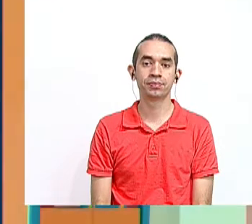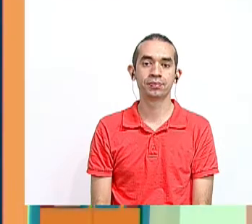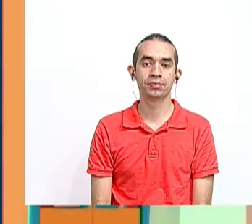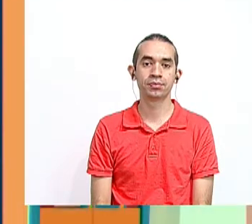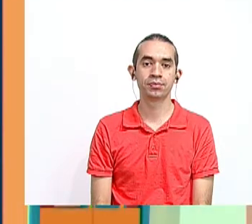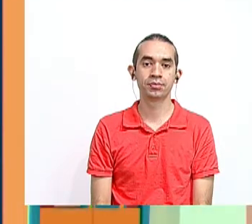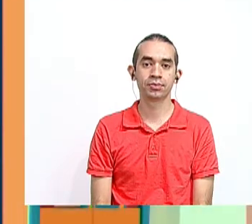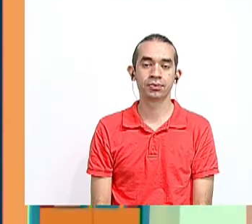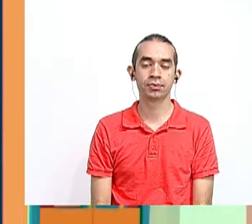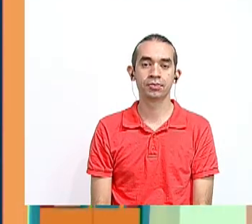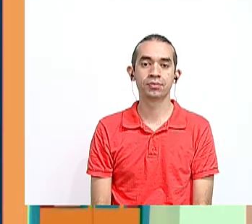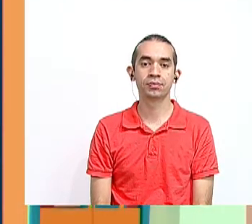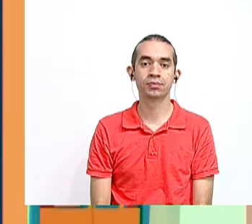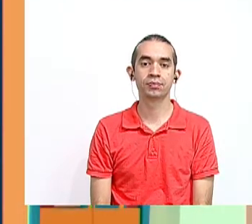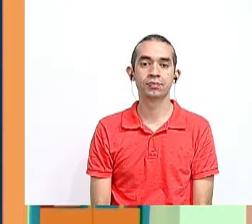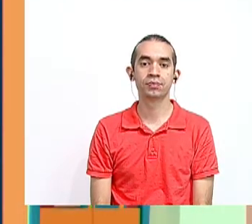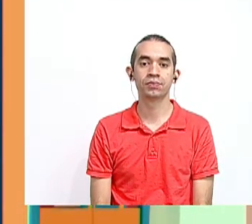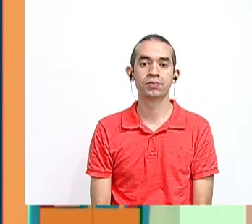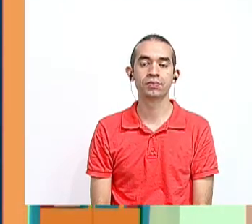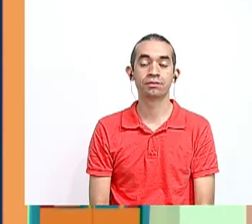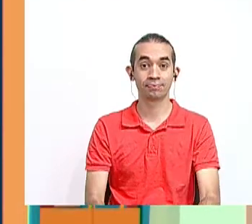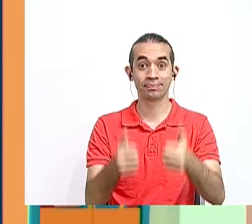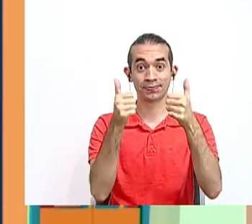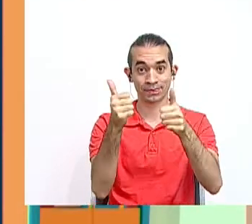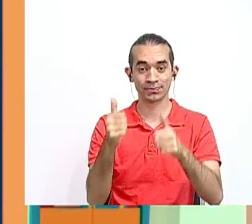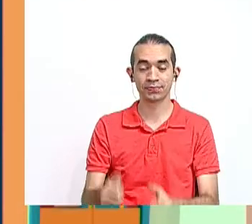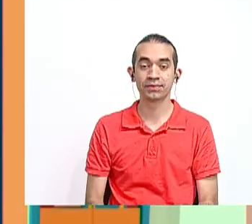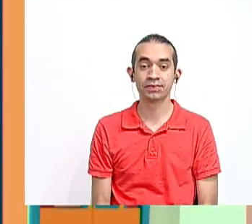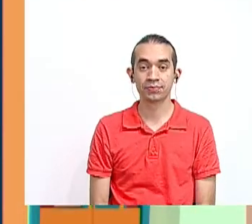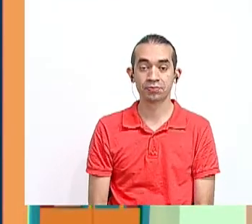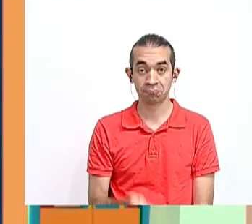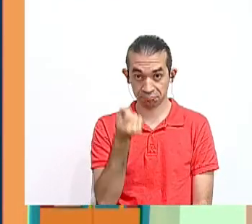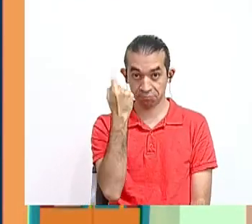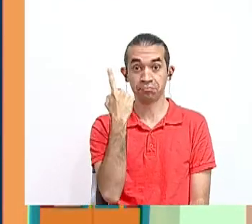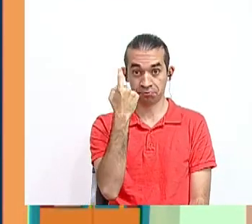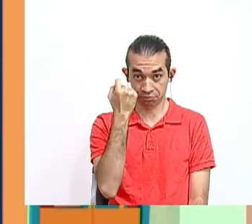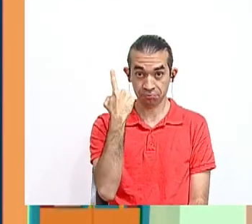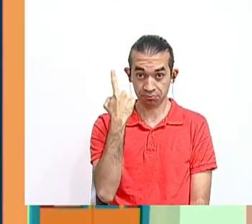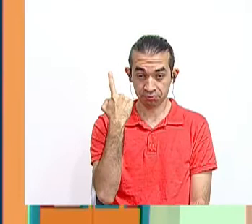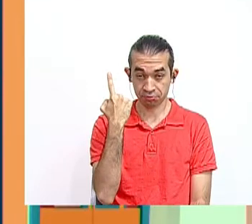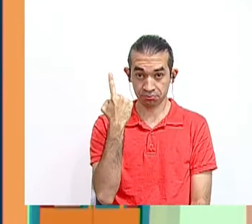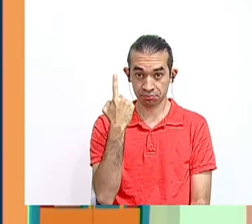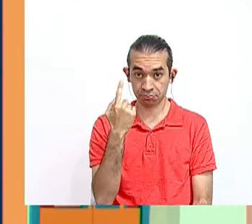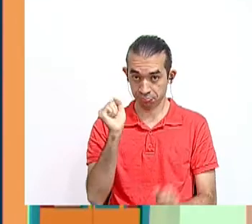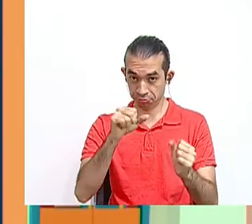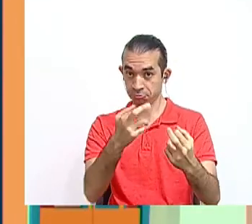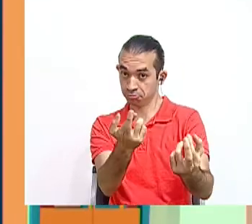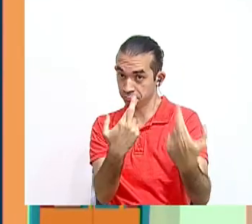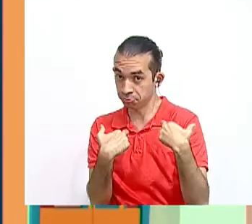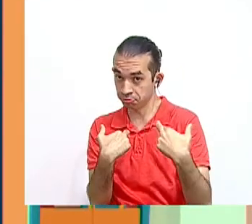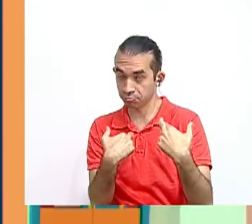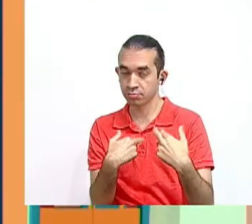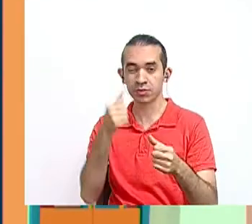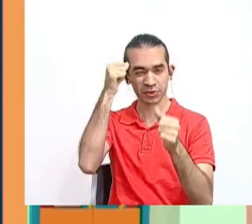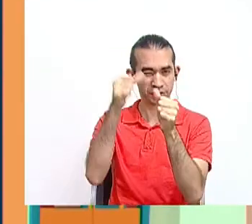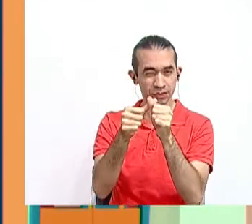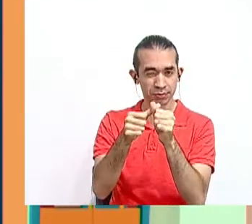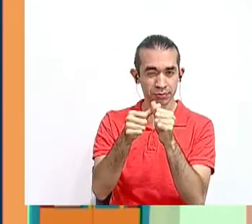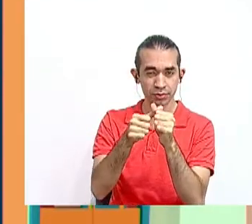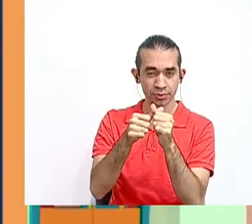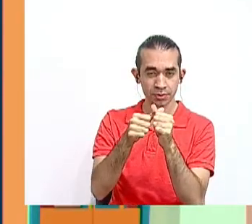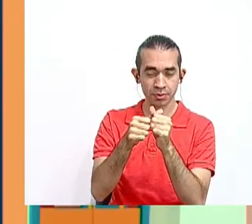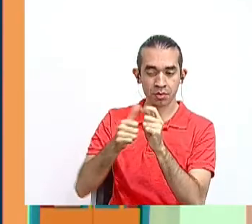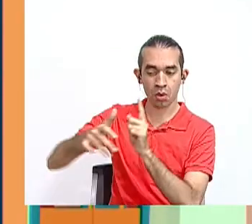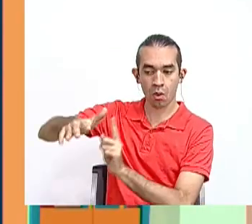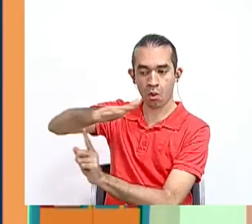All right. Were you able to get the answers to my question? Remember what were the two contexts